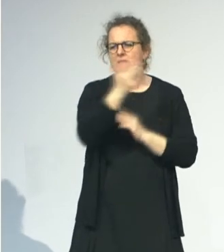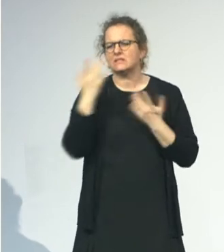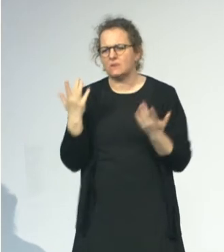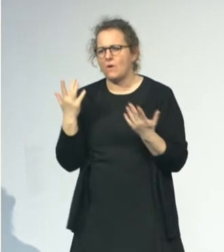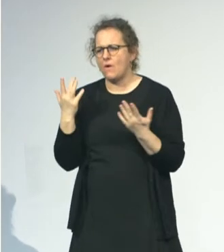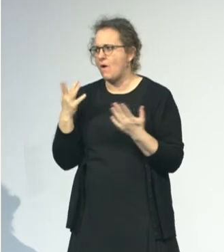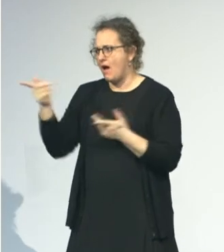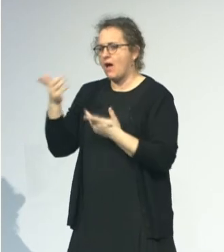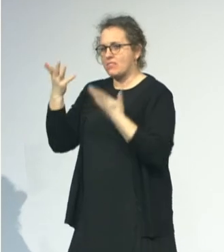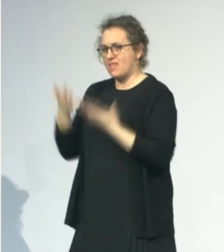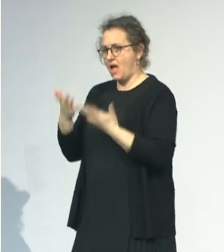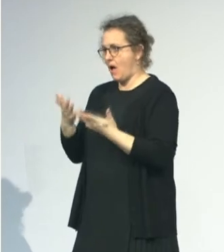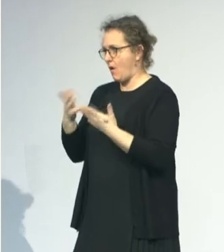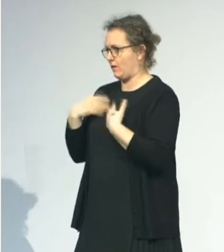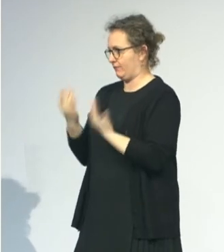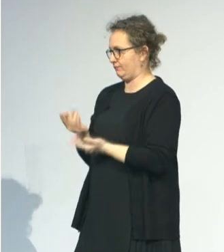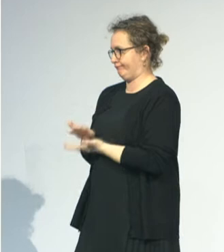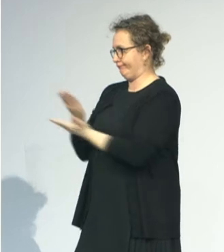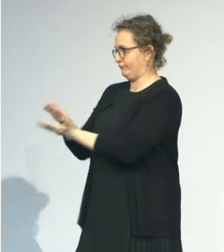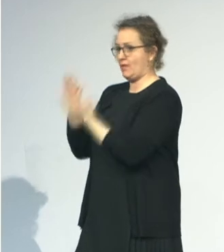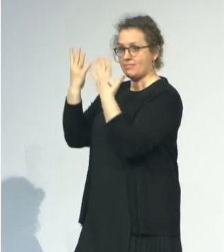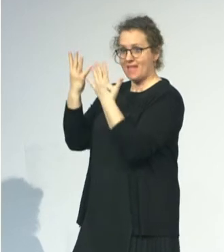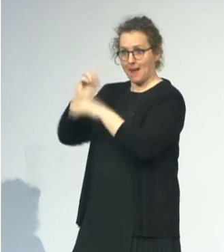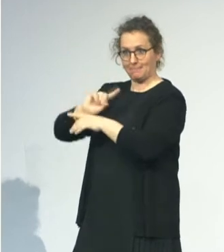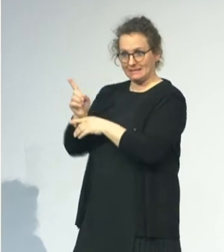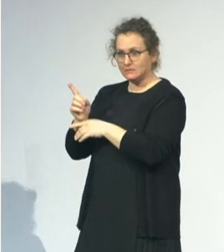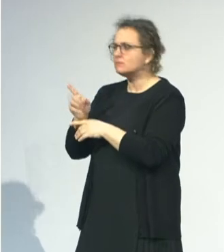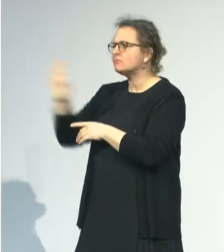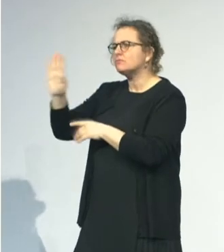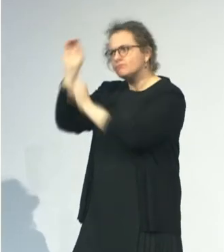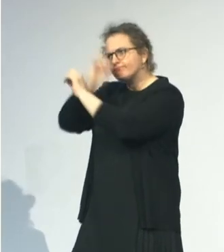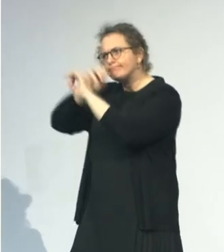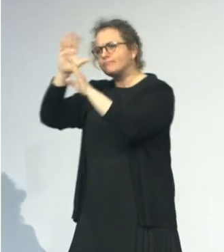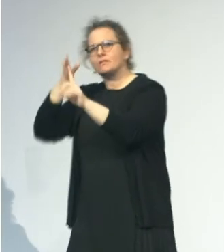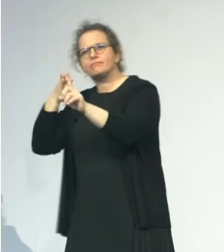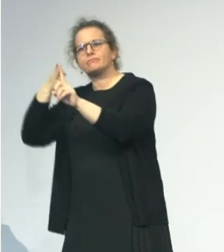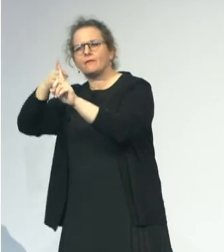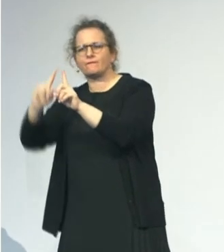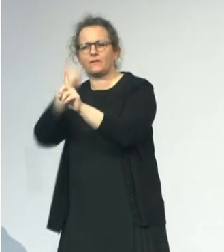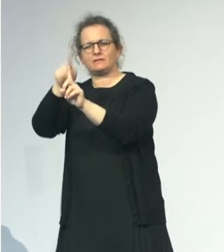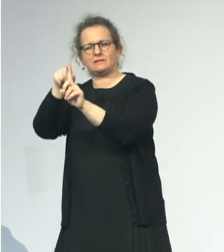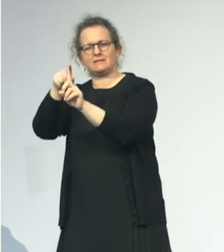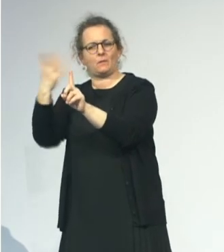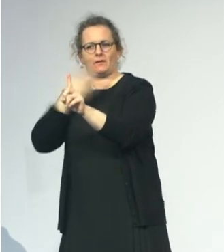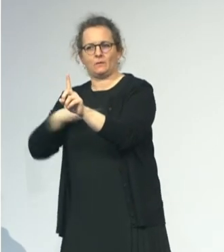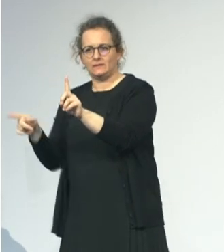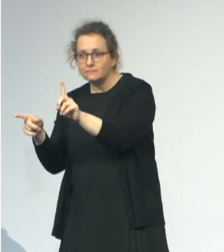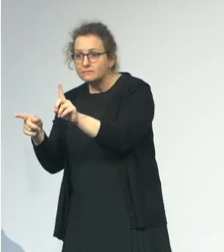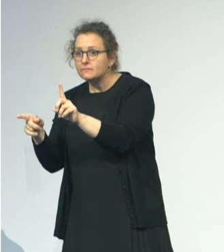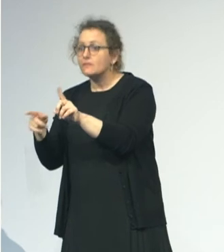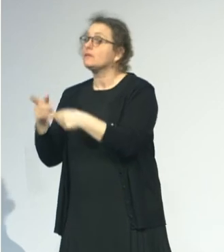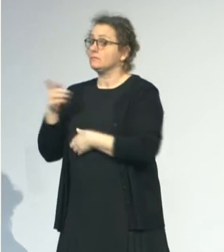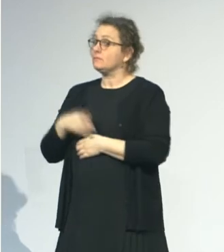do. So the main aim of this session is for awardees to reflect on the development